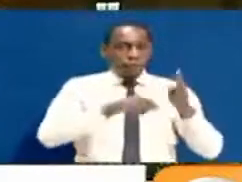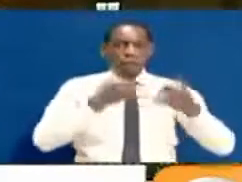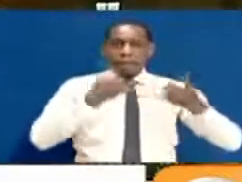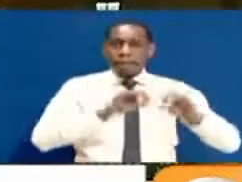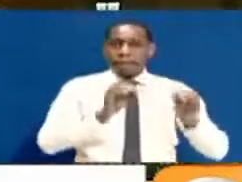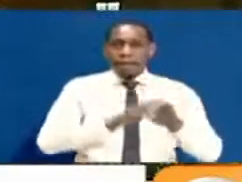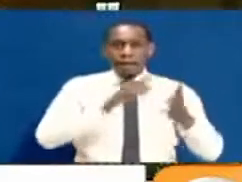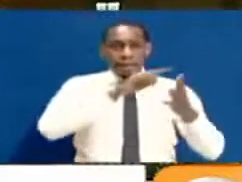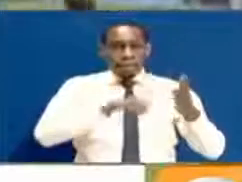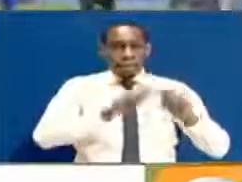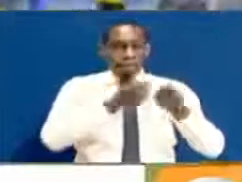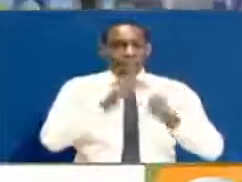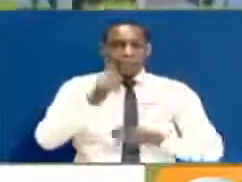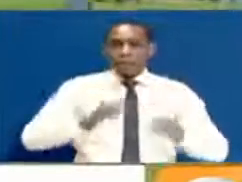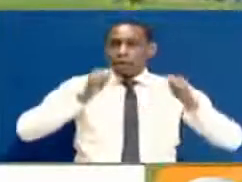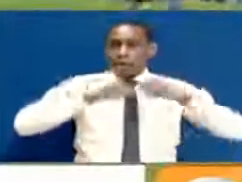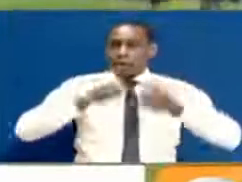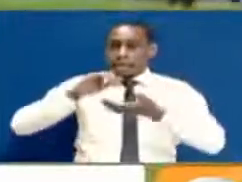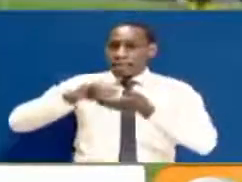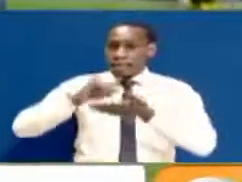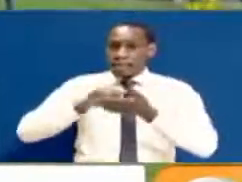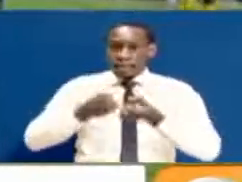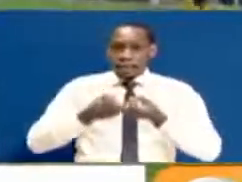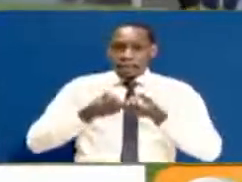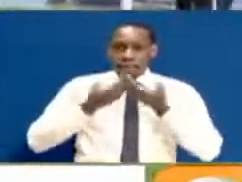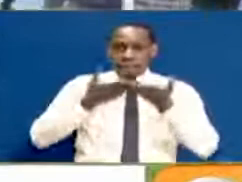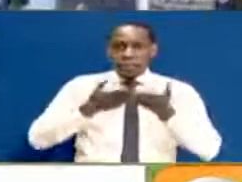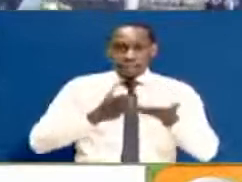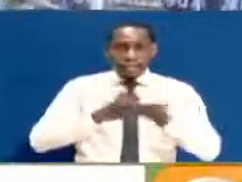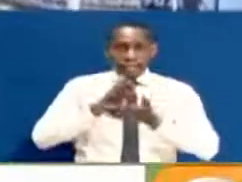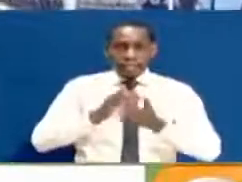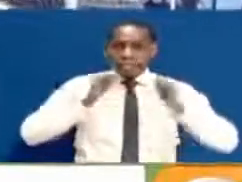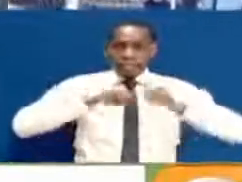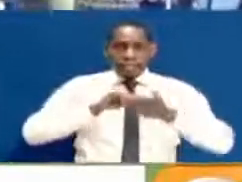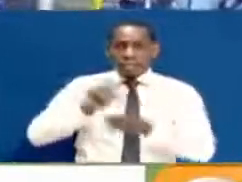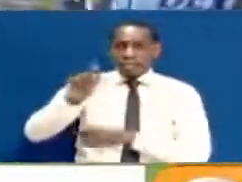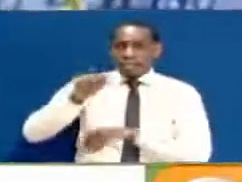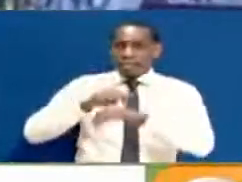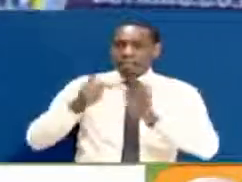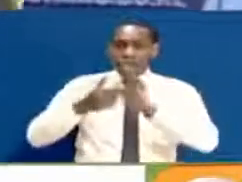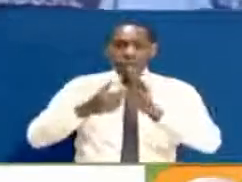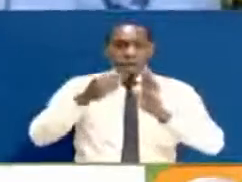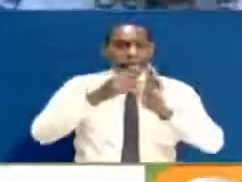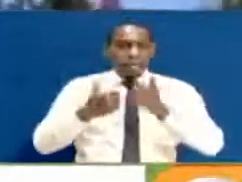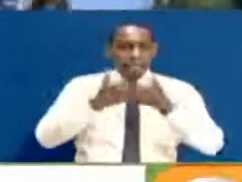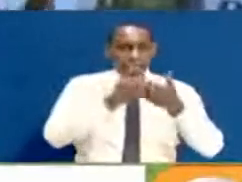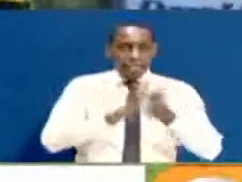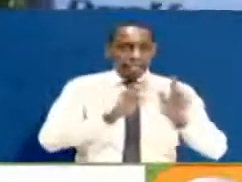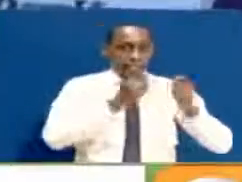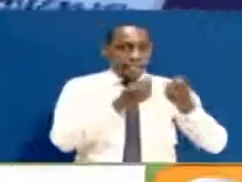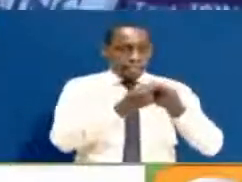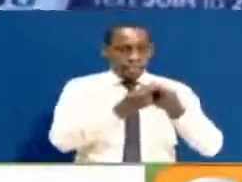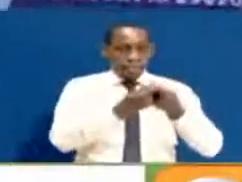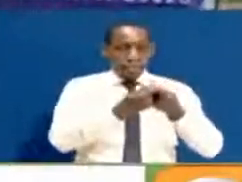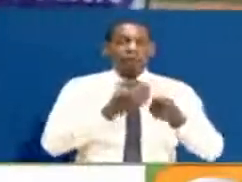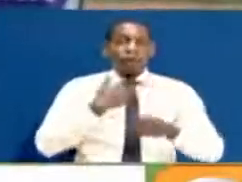action. The four teams are yet to agree with the Federation on a broadcast rights deal to allow Star Times to air their league matches. The clubs are holding